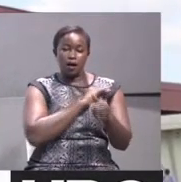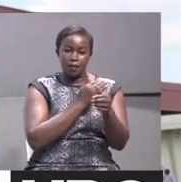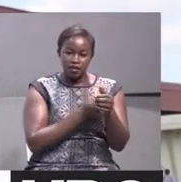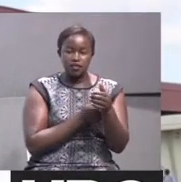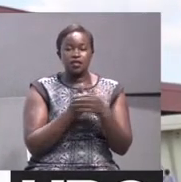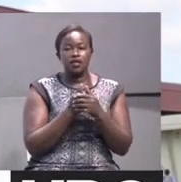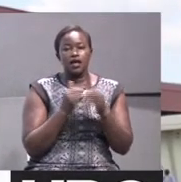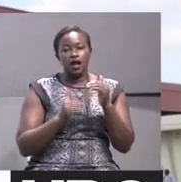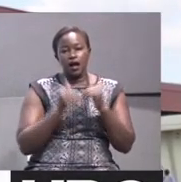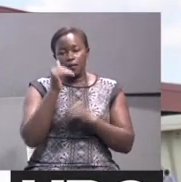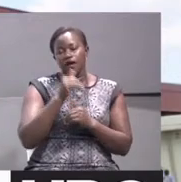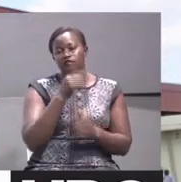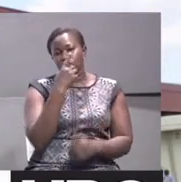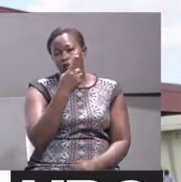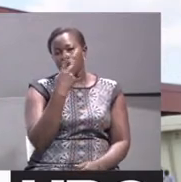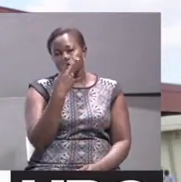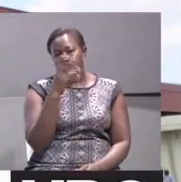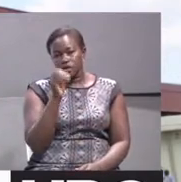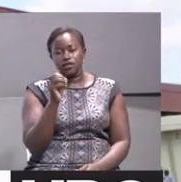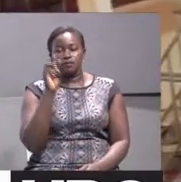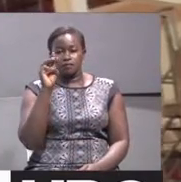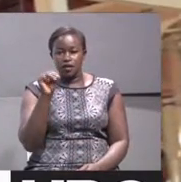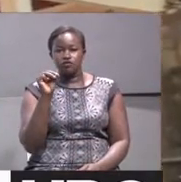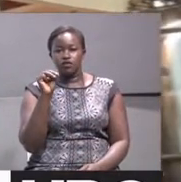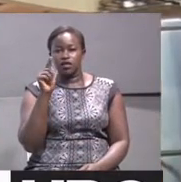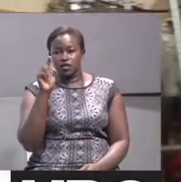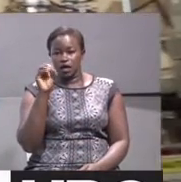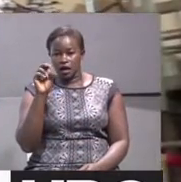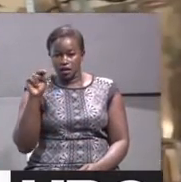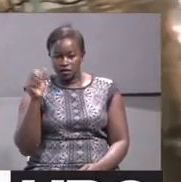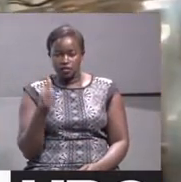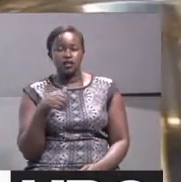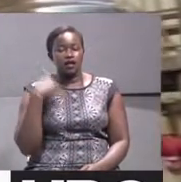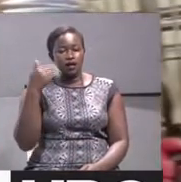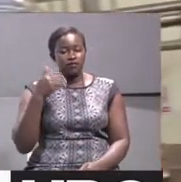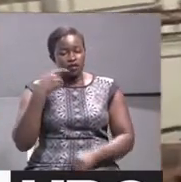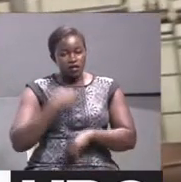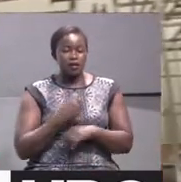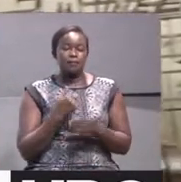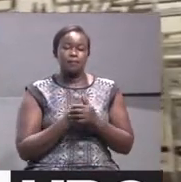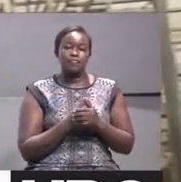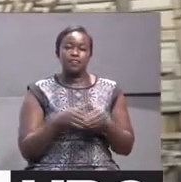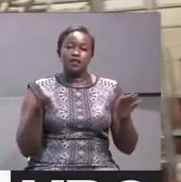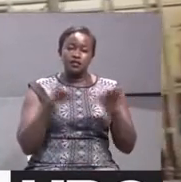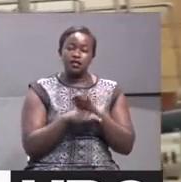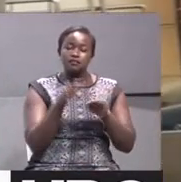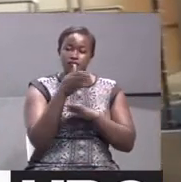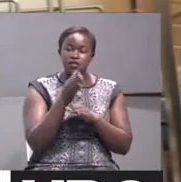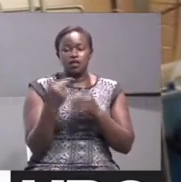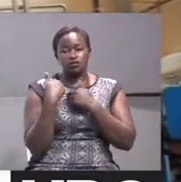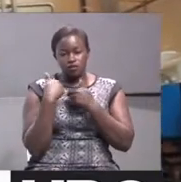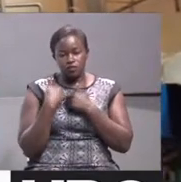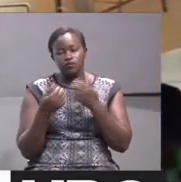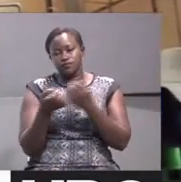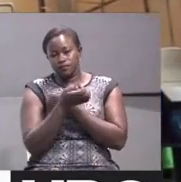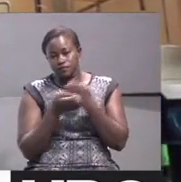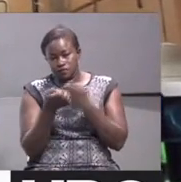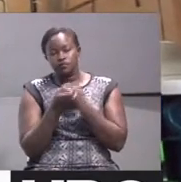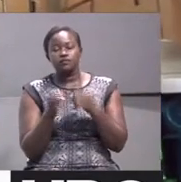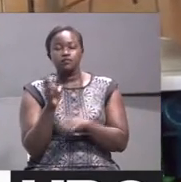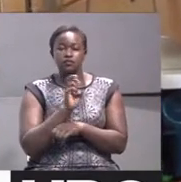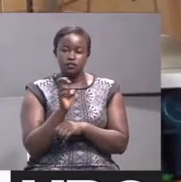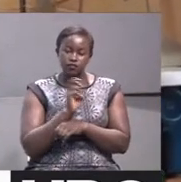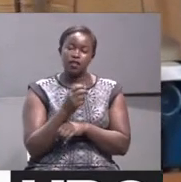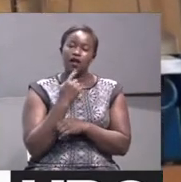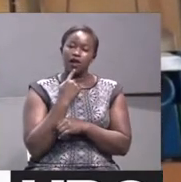above the present 120 metric tons per day. Beatrice Akelo, the state minister in charge of economic monitoring,